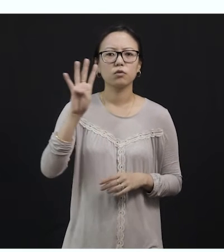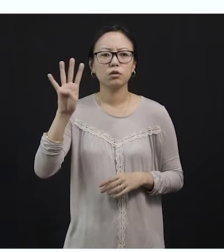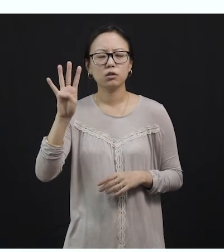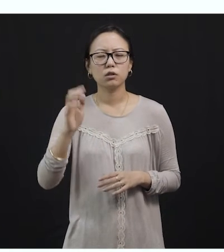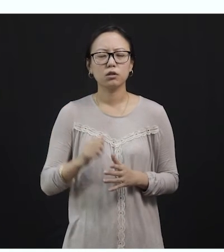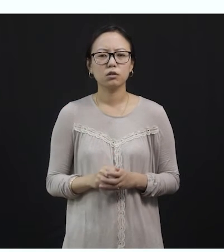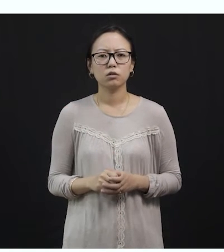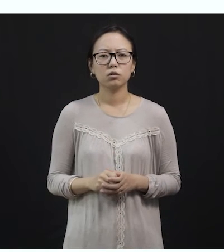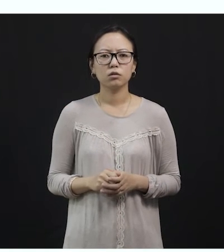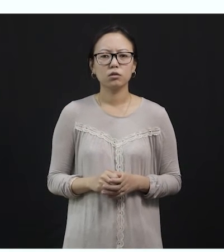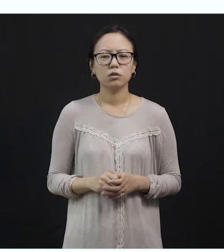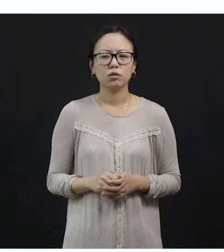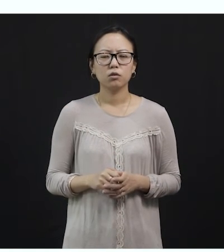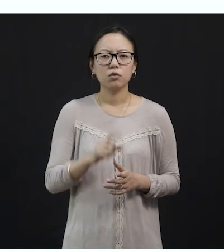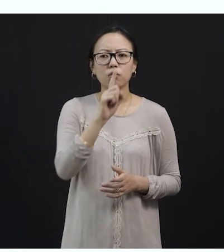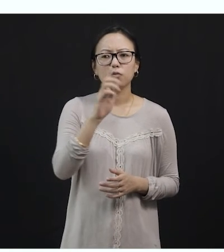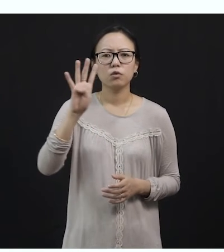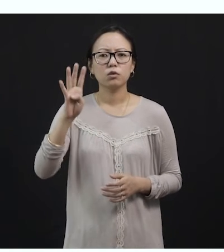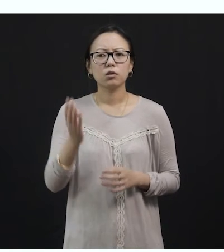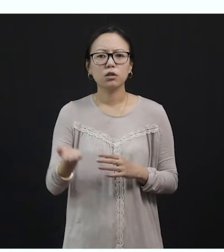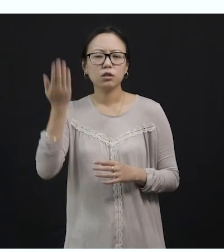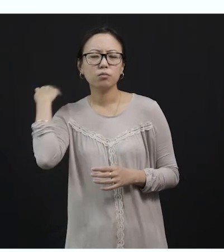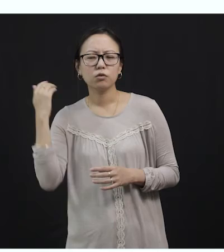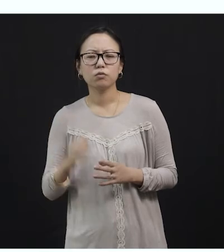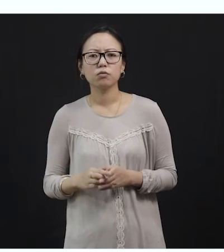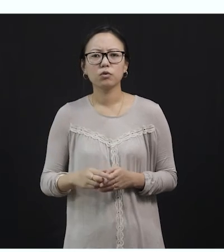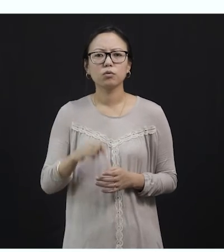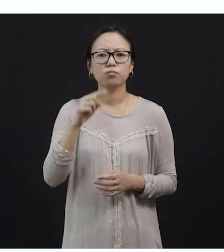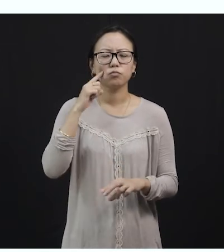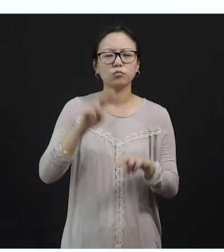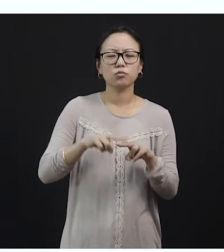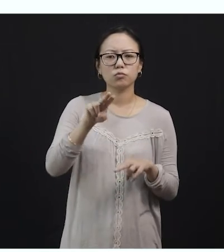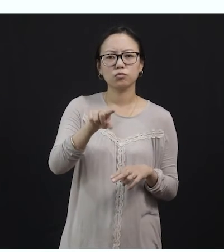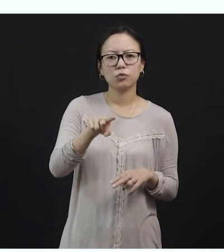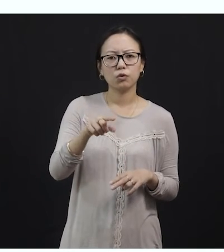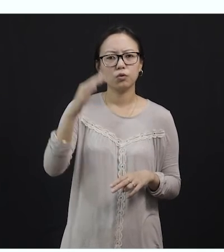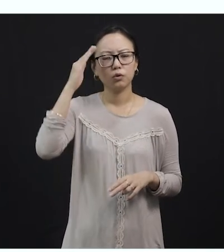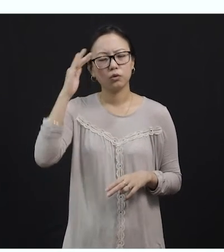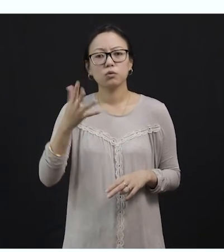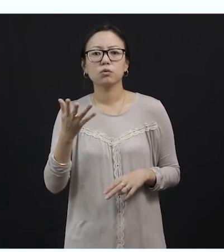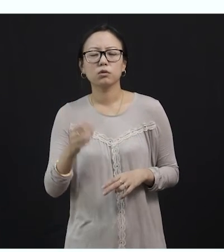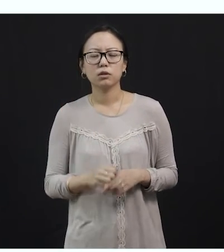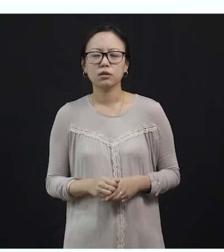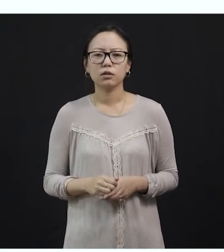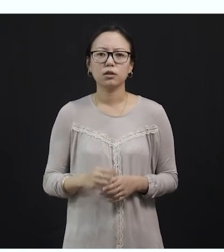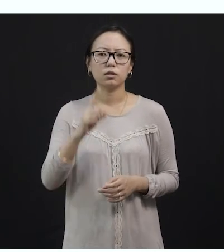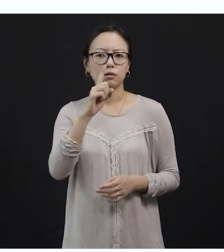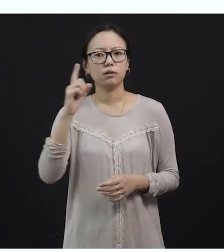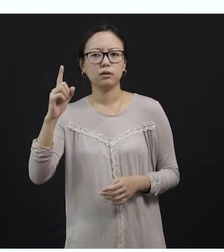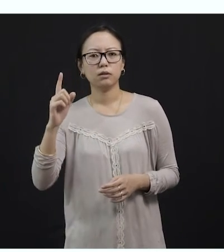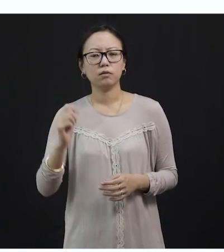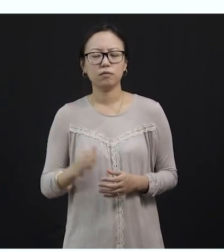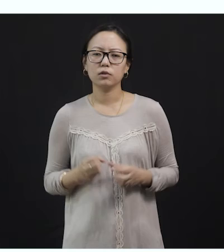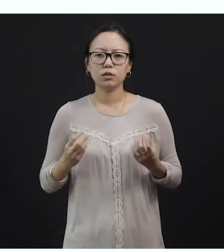know what lies before it, let's start counting from 11, all right? Let's start counting together. 11,